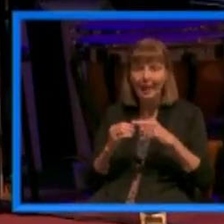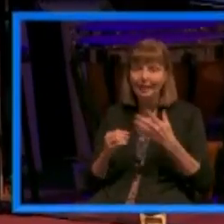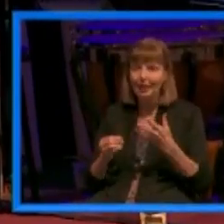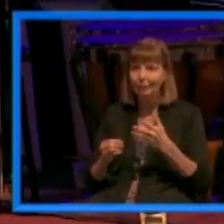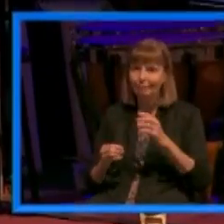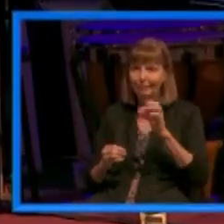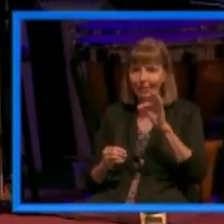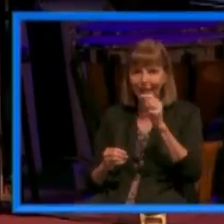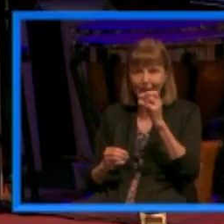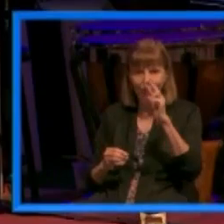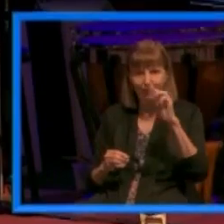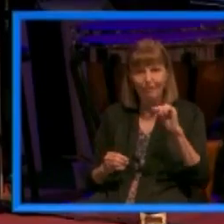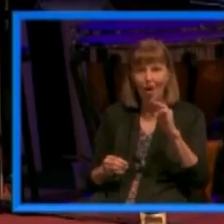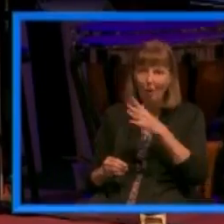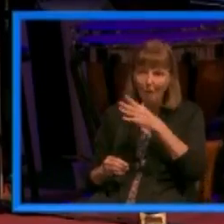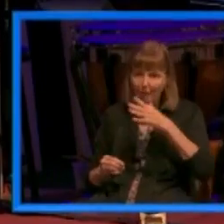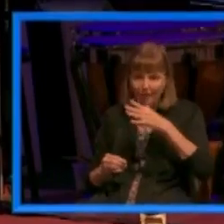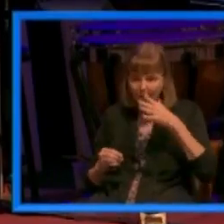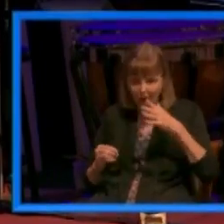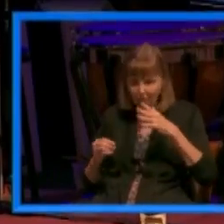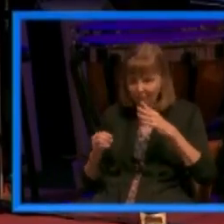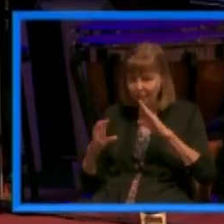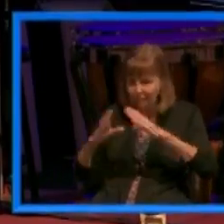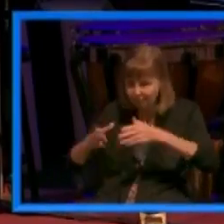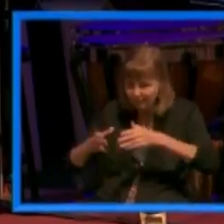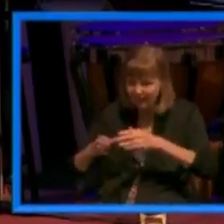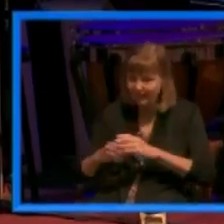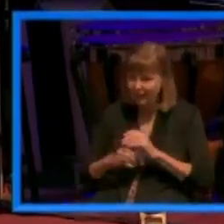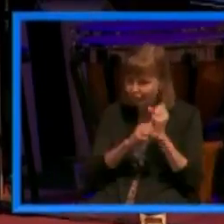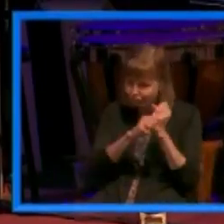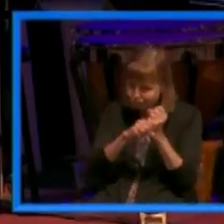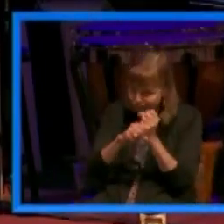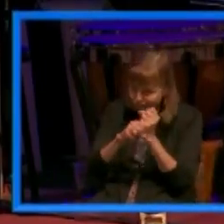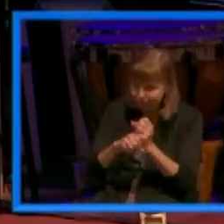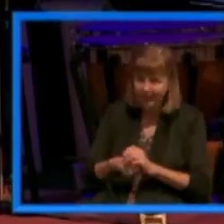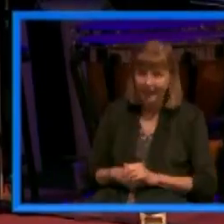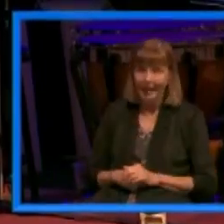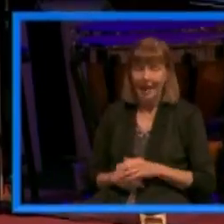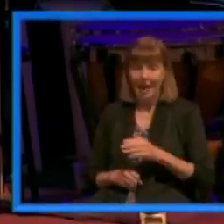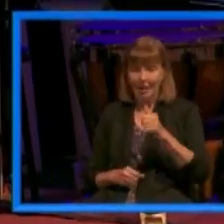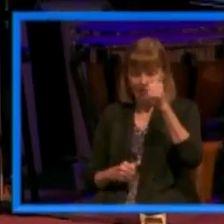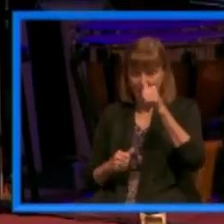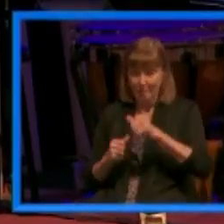My uncle was pastoring a church. It was Youth Sunday, and he let me preach the sermon.